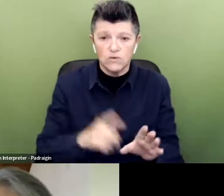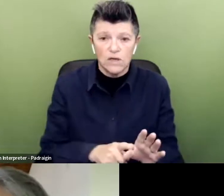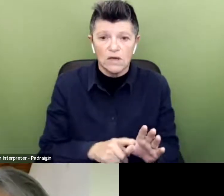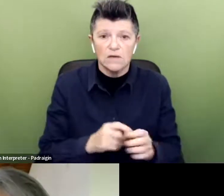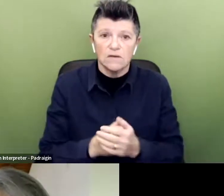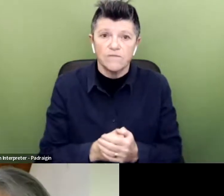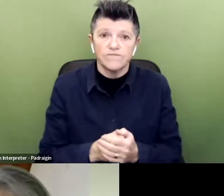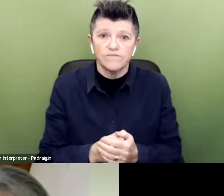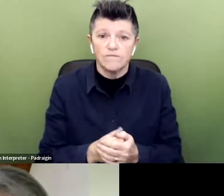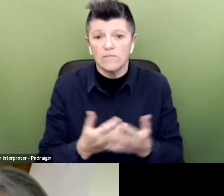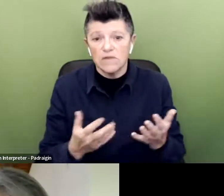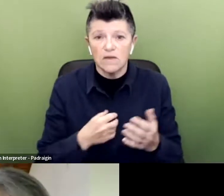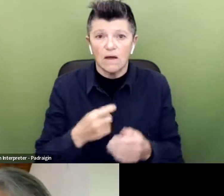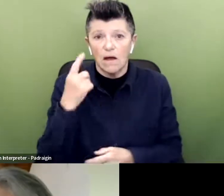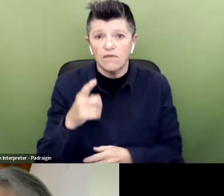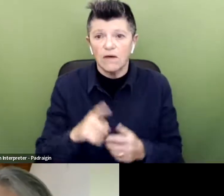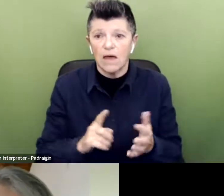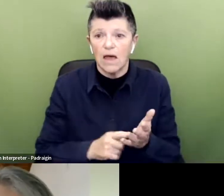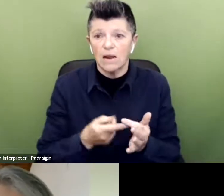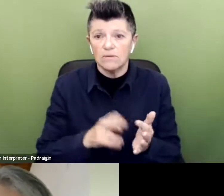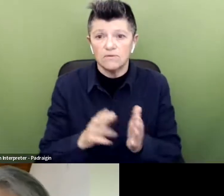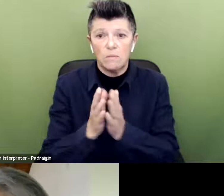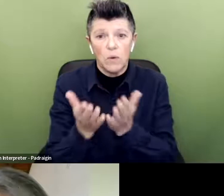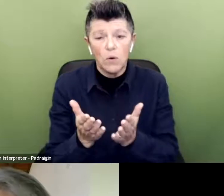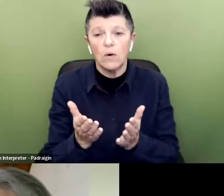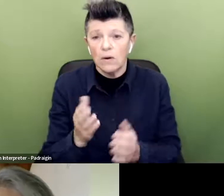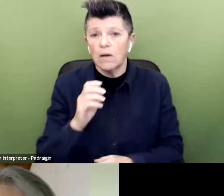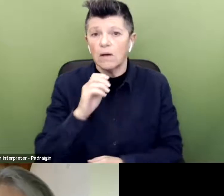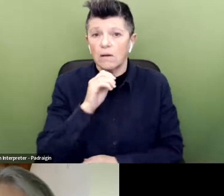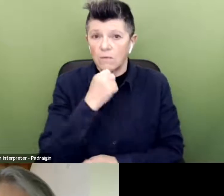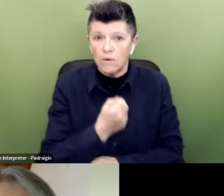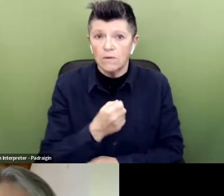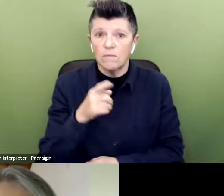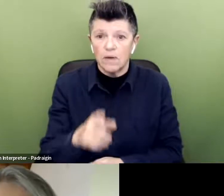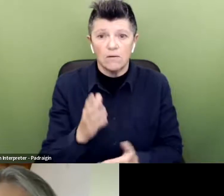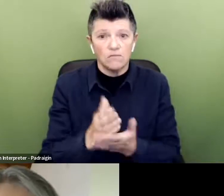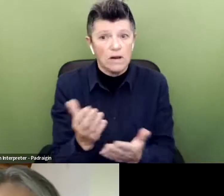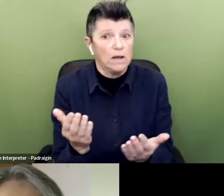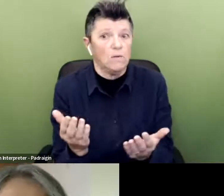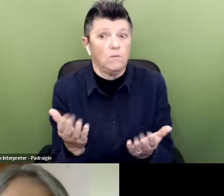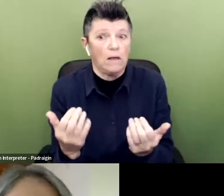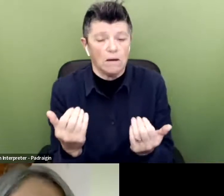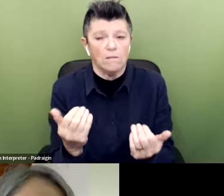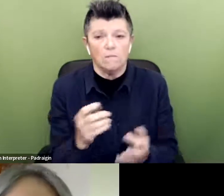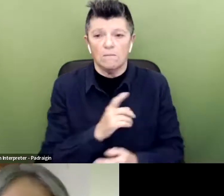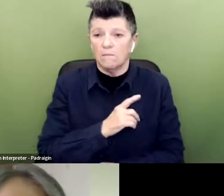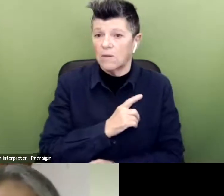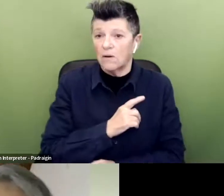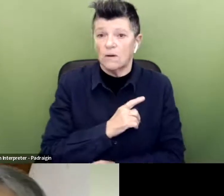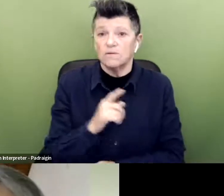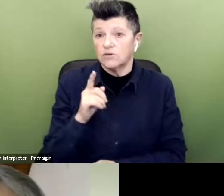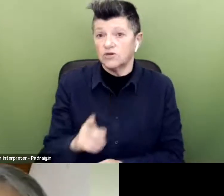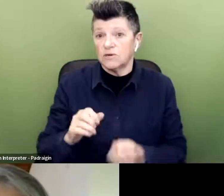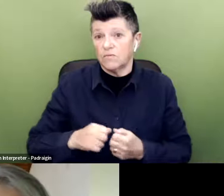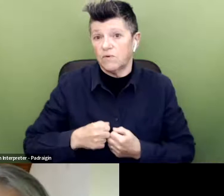I think that Ellen's book will be very welcome, because she is